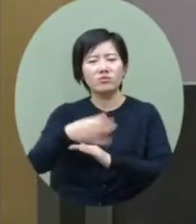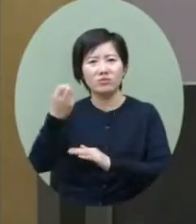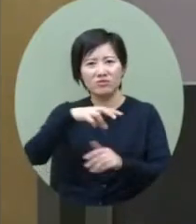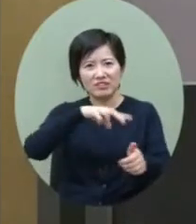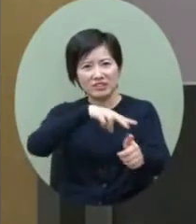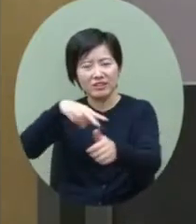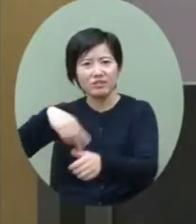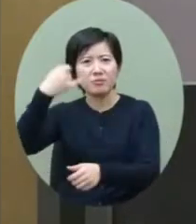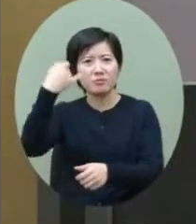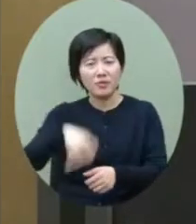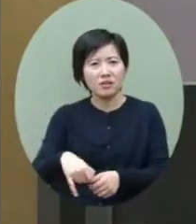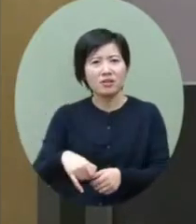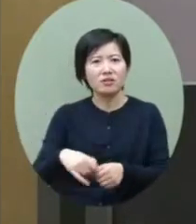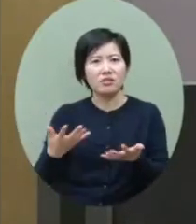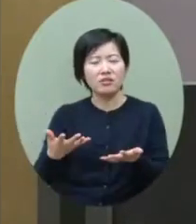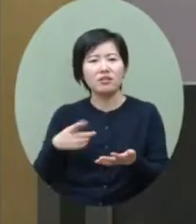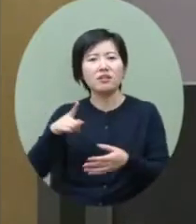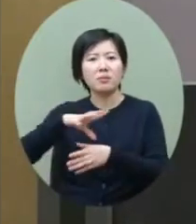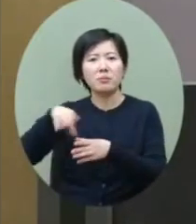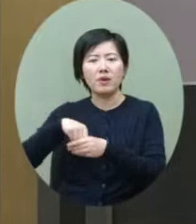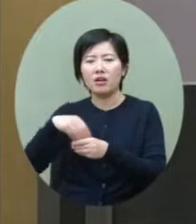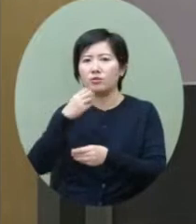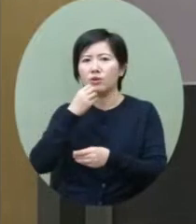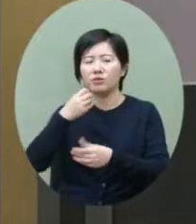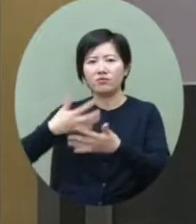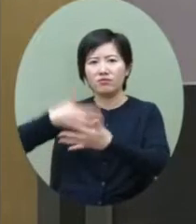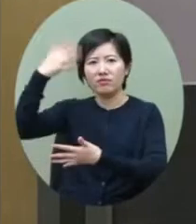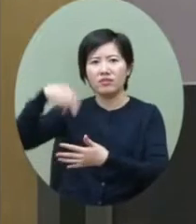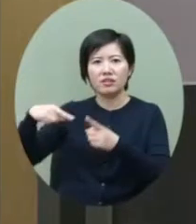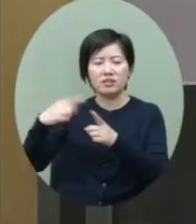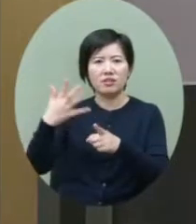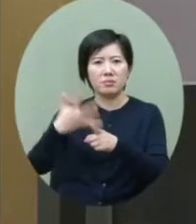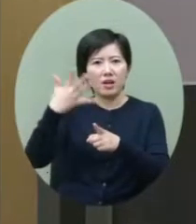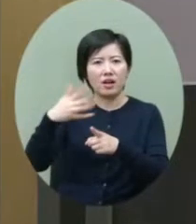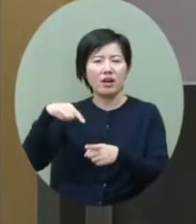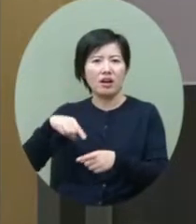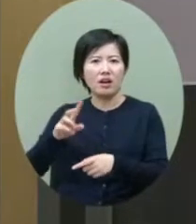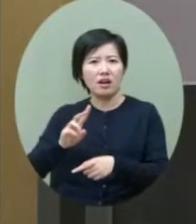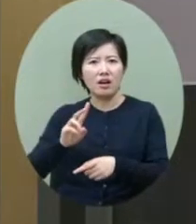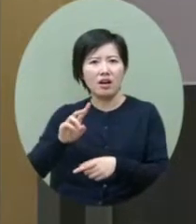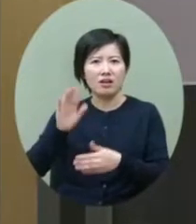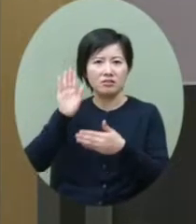14 people? If you let them go, then you might not be able to find them.